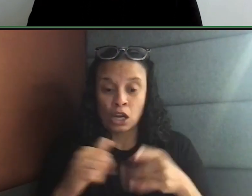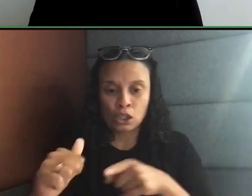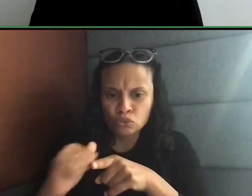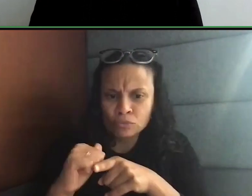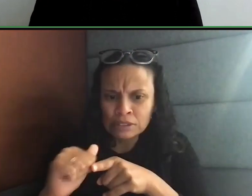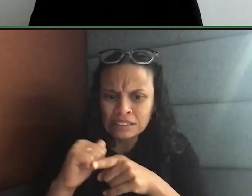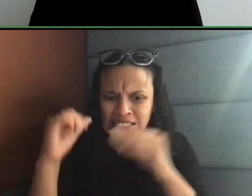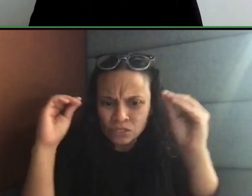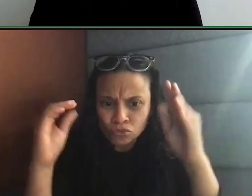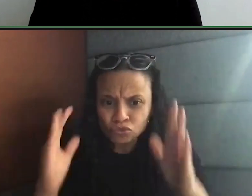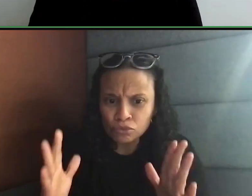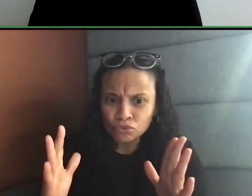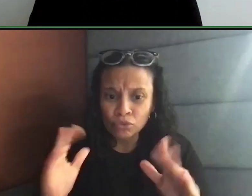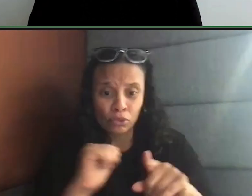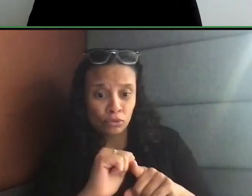instructors